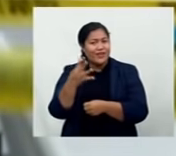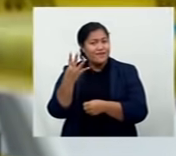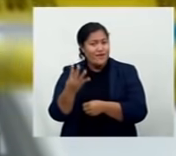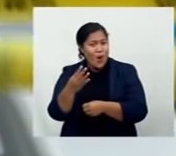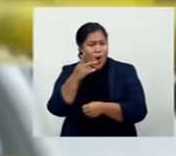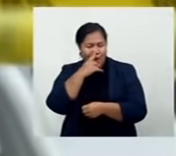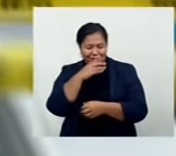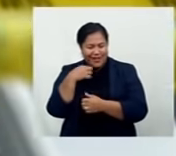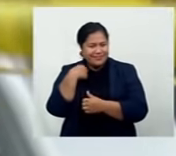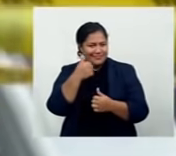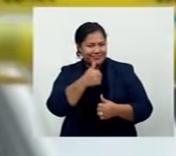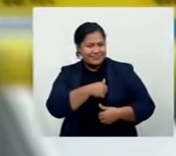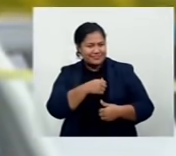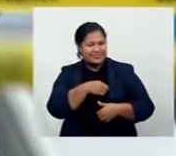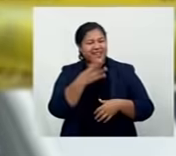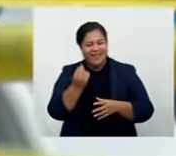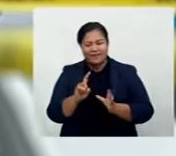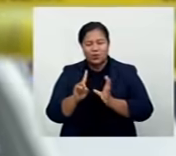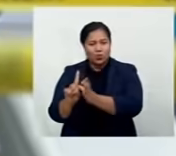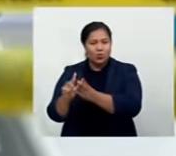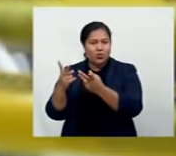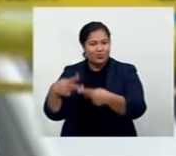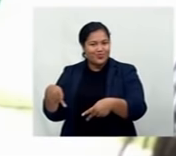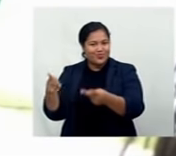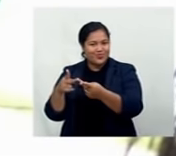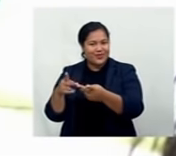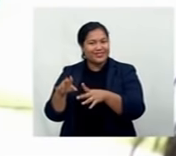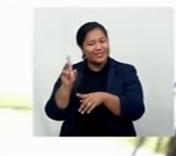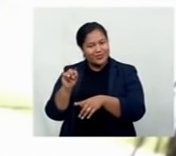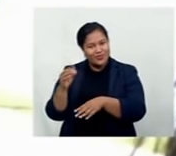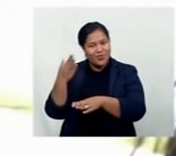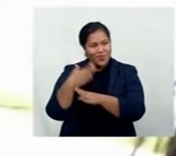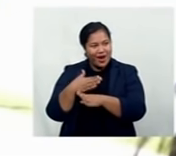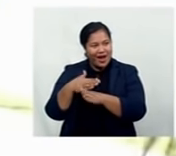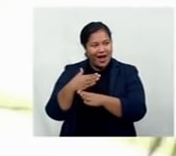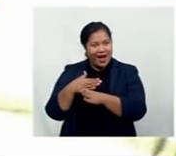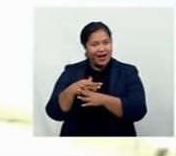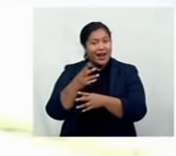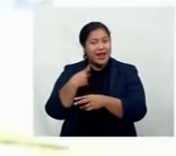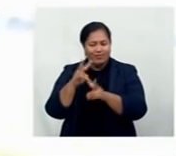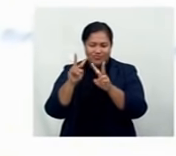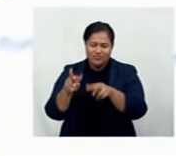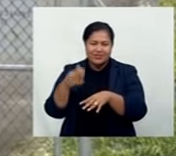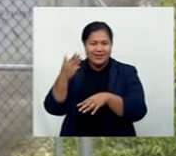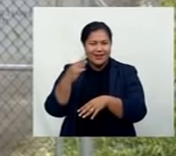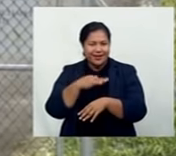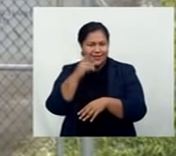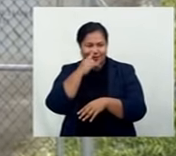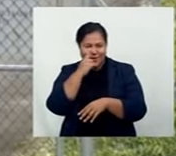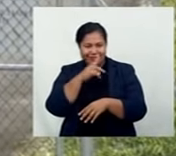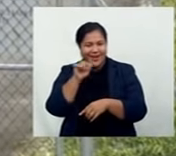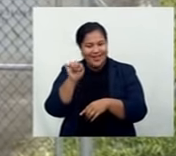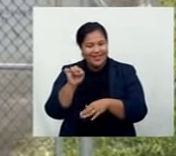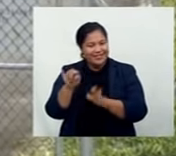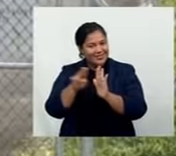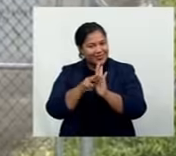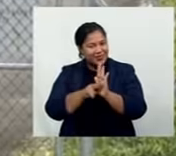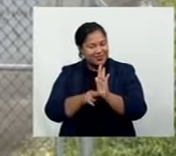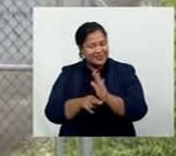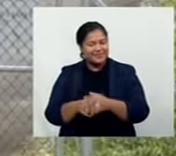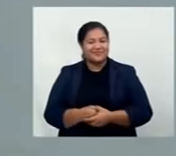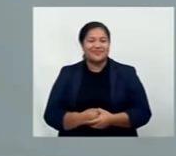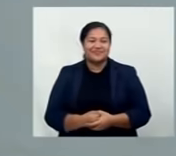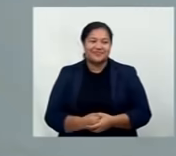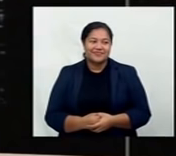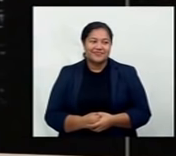RFMF personnel who are on quarantine enforcement duties, looking after over 900 individuals in these facilities. Lina